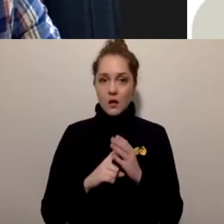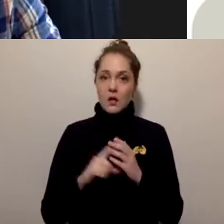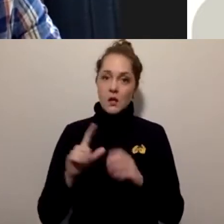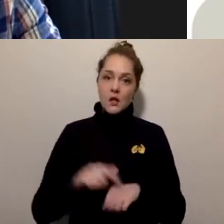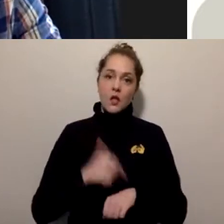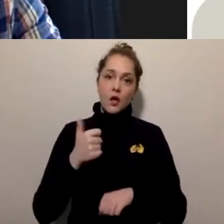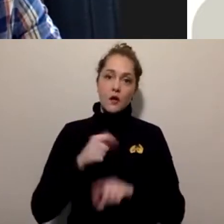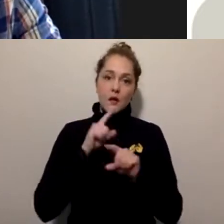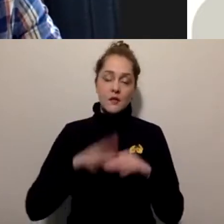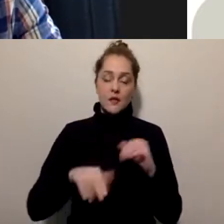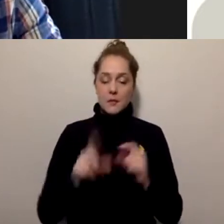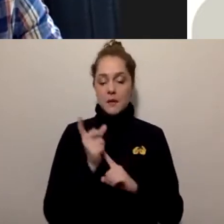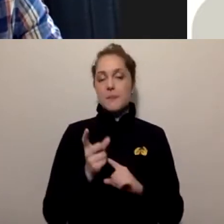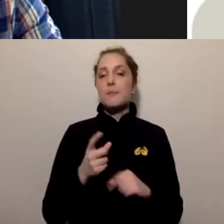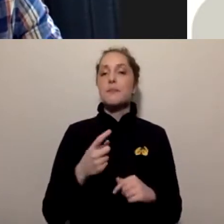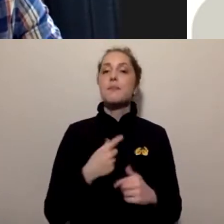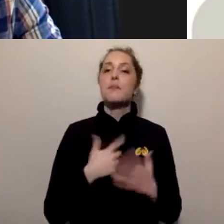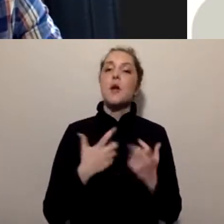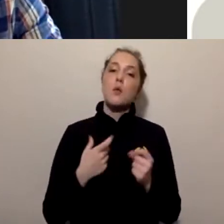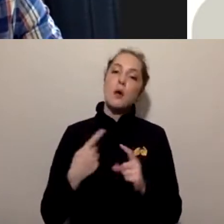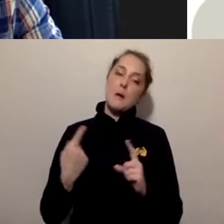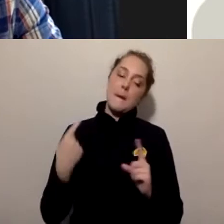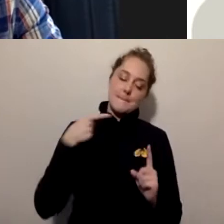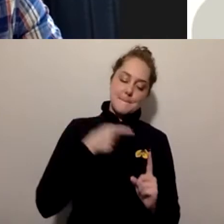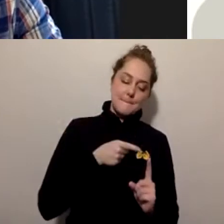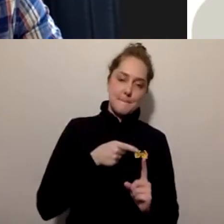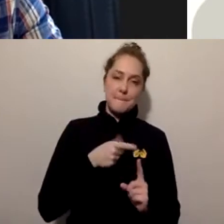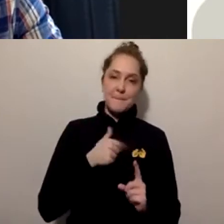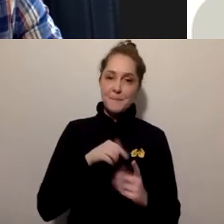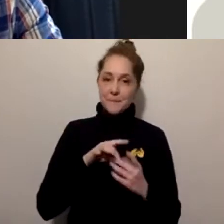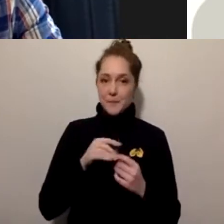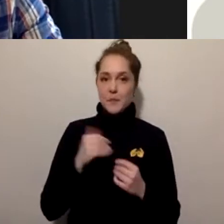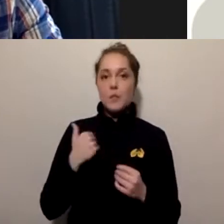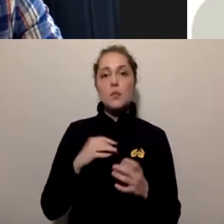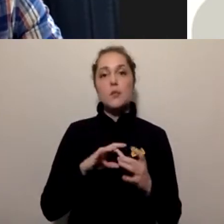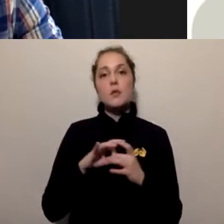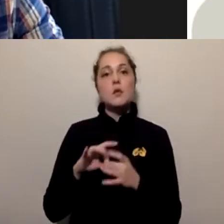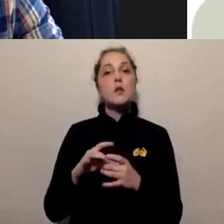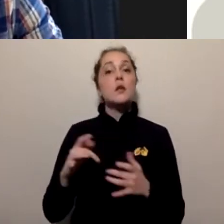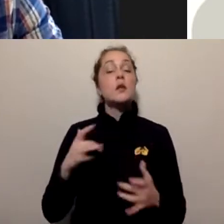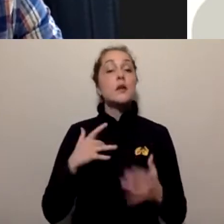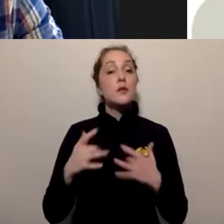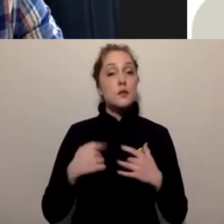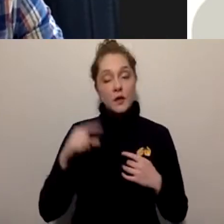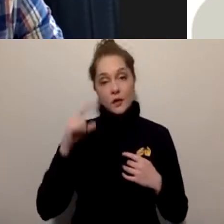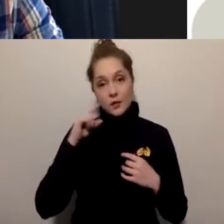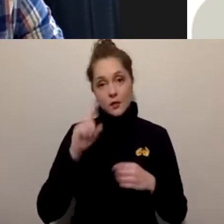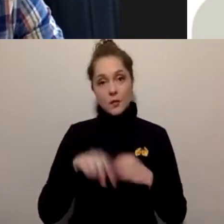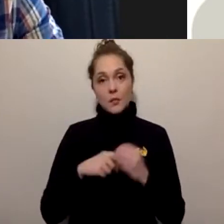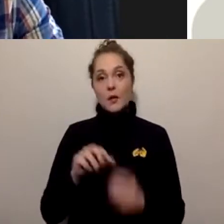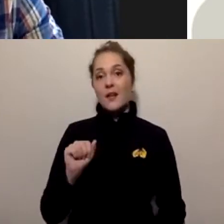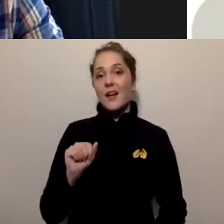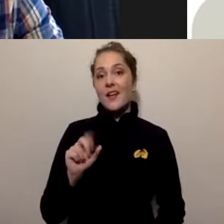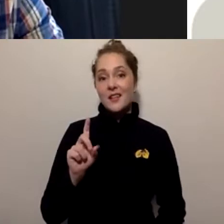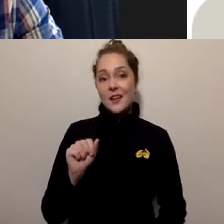than a minute as well. So I want to revert back to what I mentioned earlier about the concerns I've heard about ADA